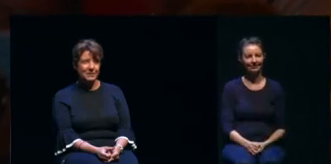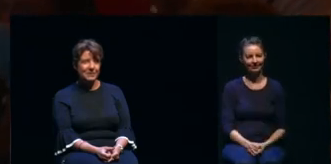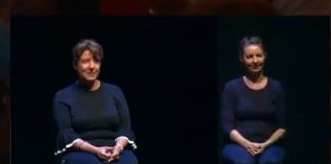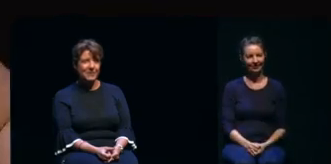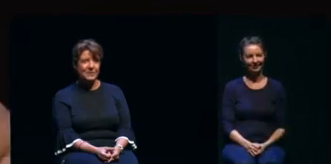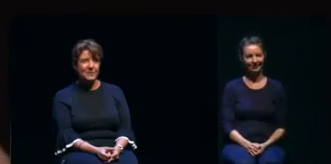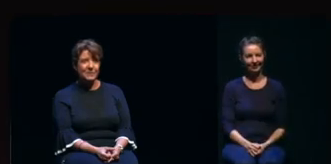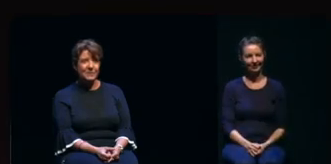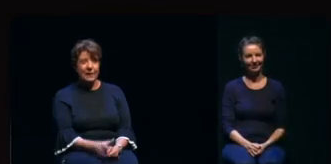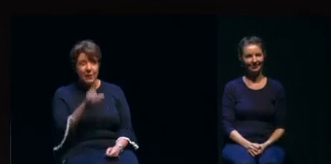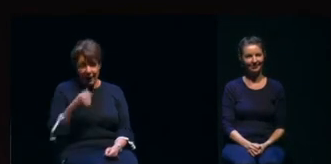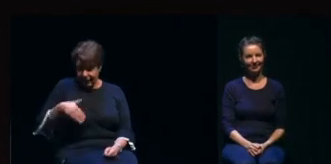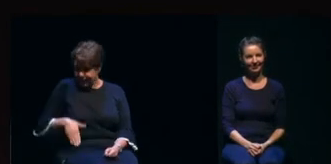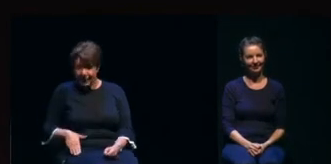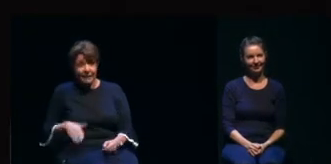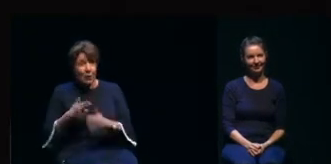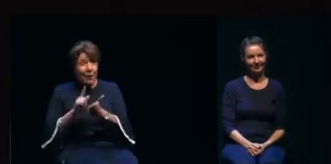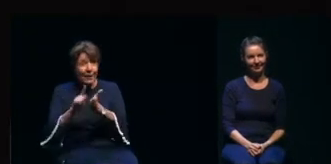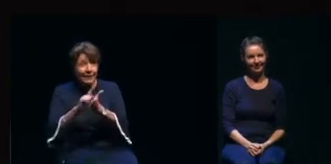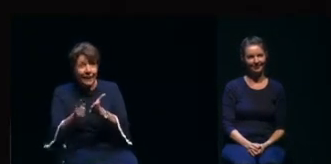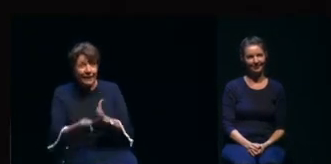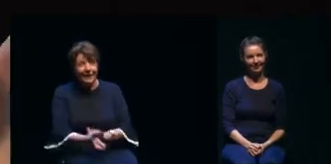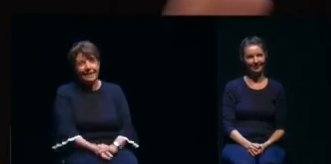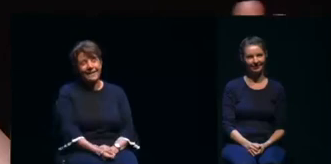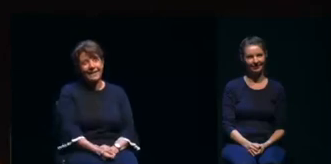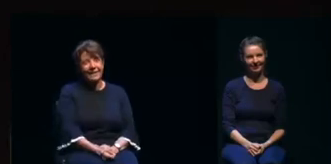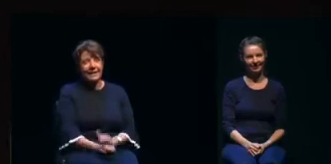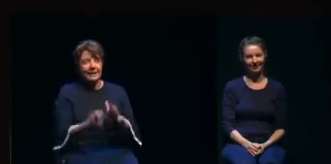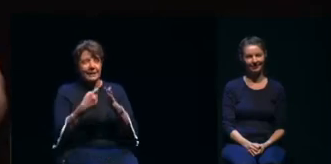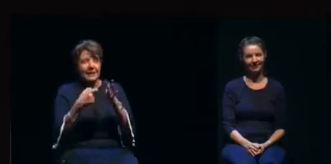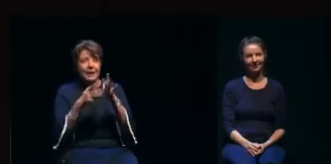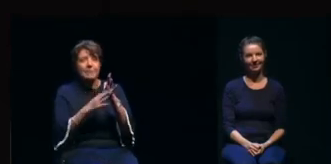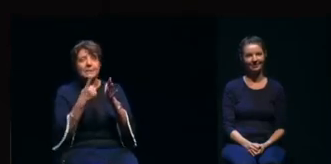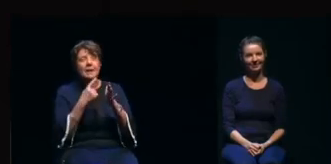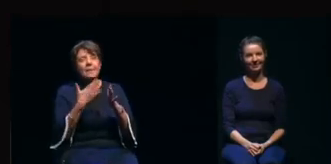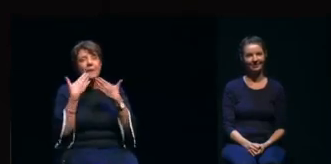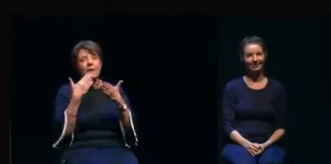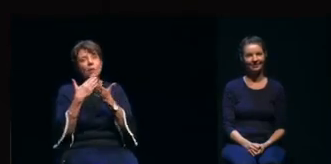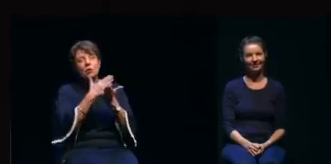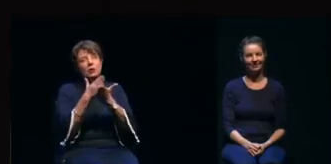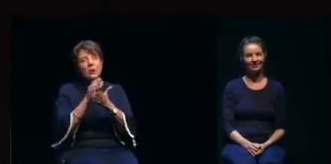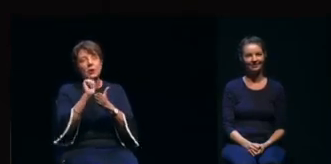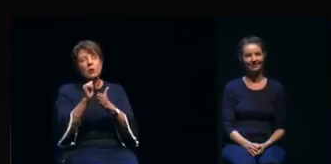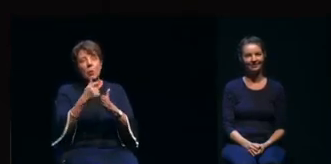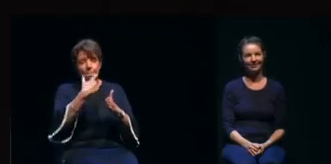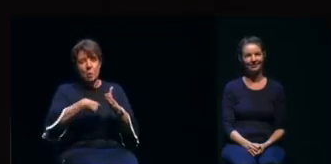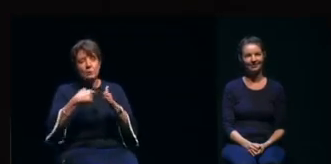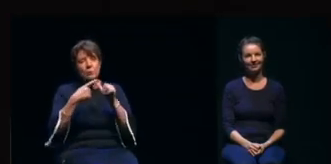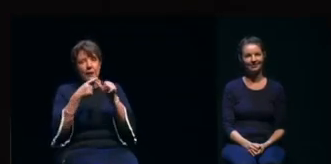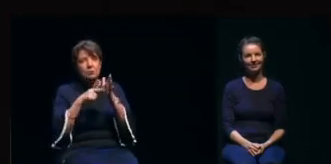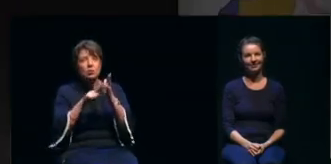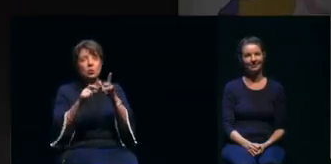like it. You just keep it in your pocket for later. Kim just wants to say thank you for sharing your personal reactions to your